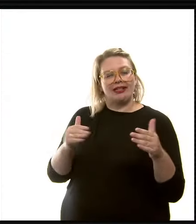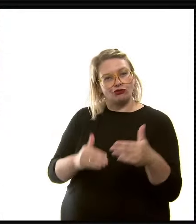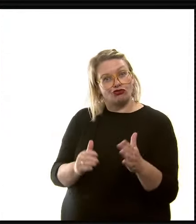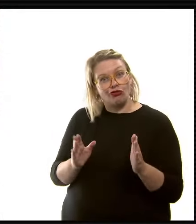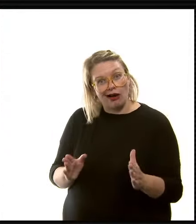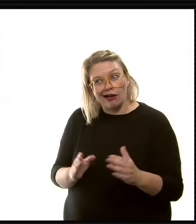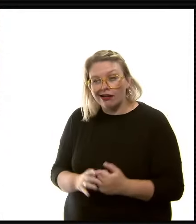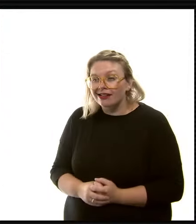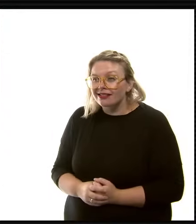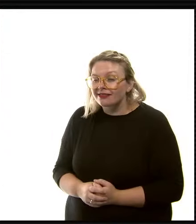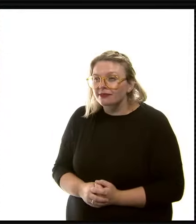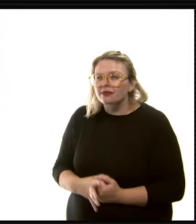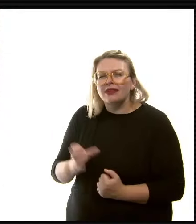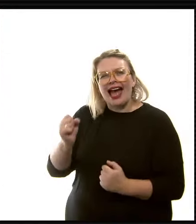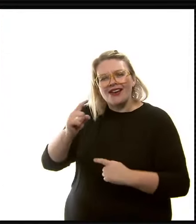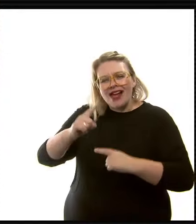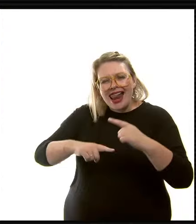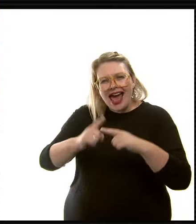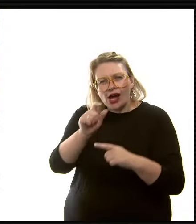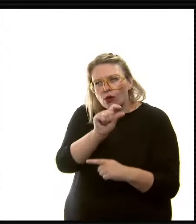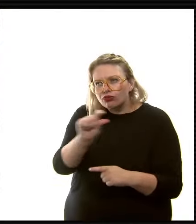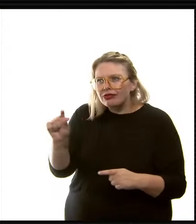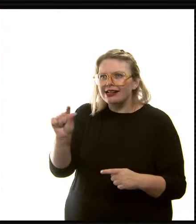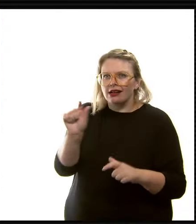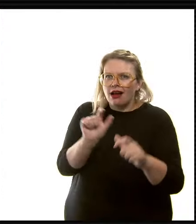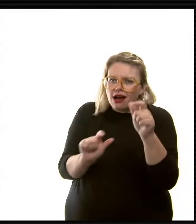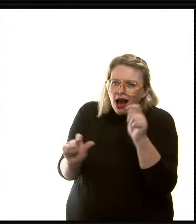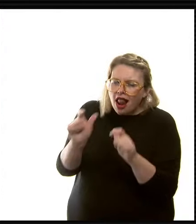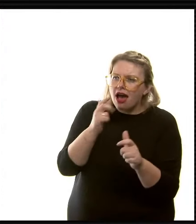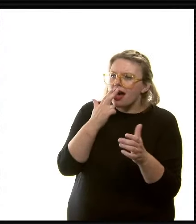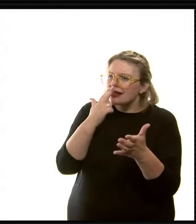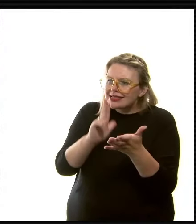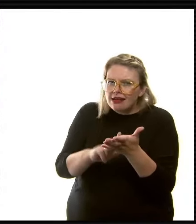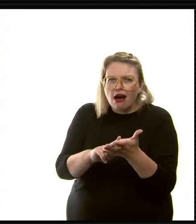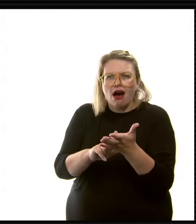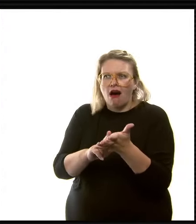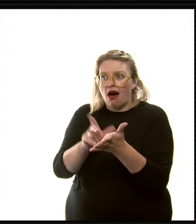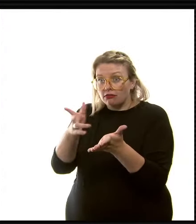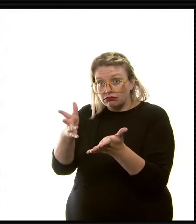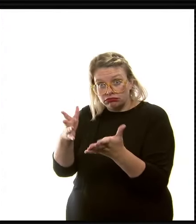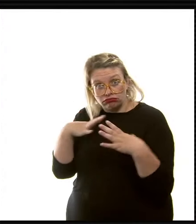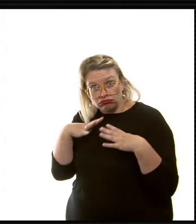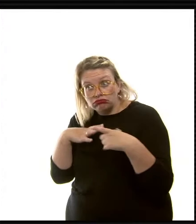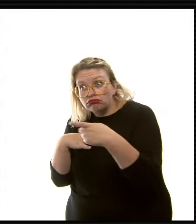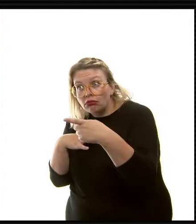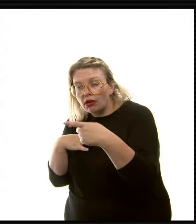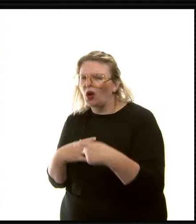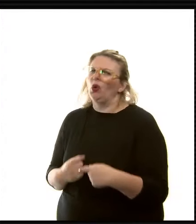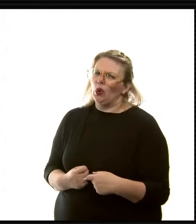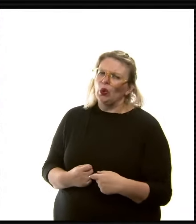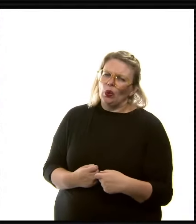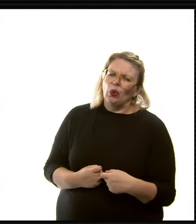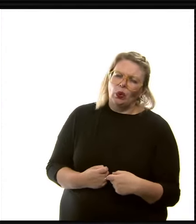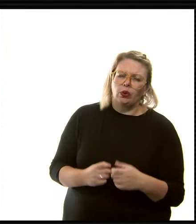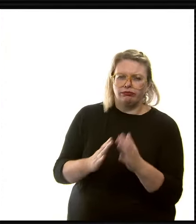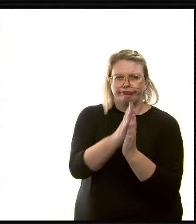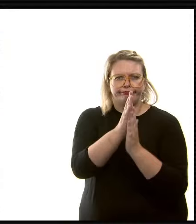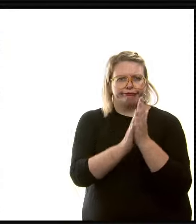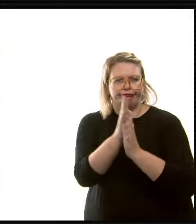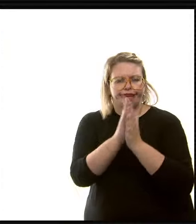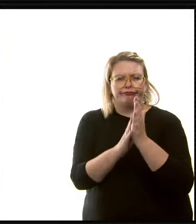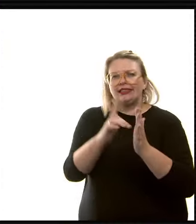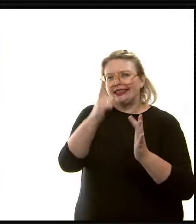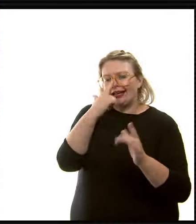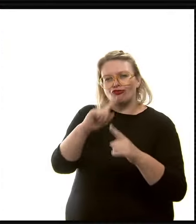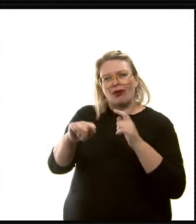Lego bricks, plenty of colors and accessories and stickers. Are you up for the challenge? I am. It's a lot, but we'll break it down, and